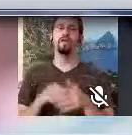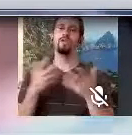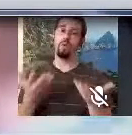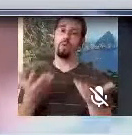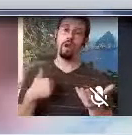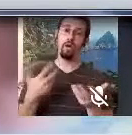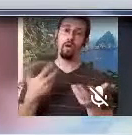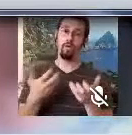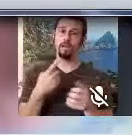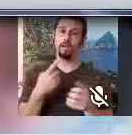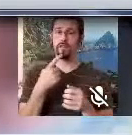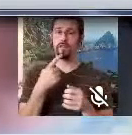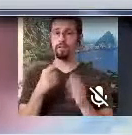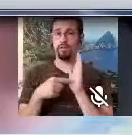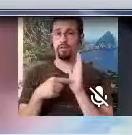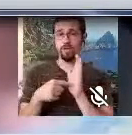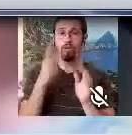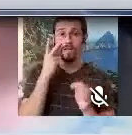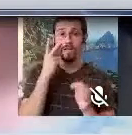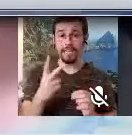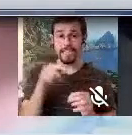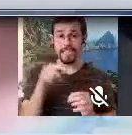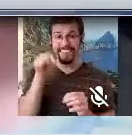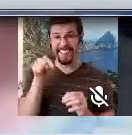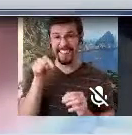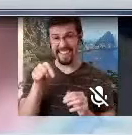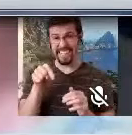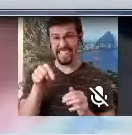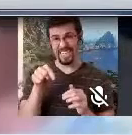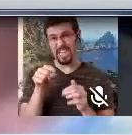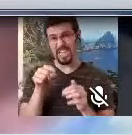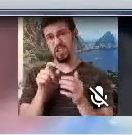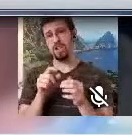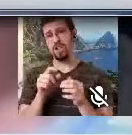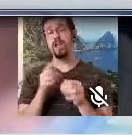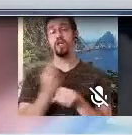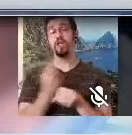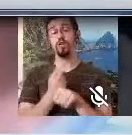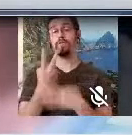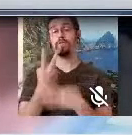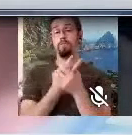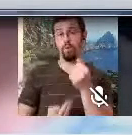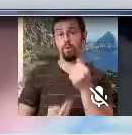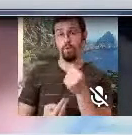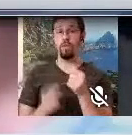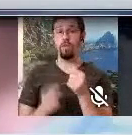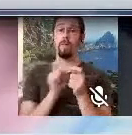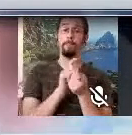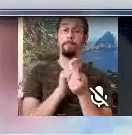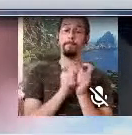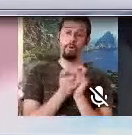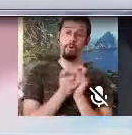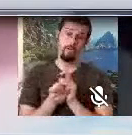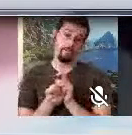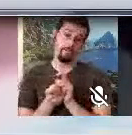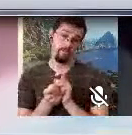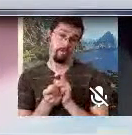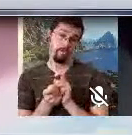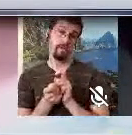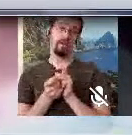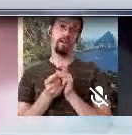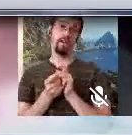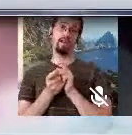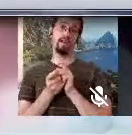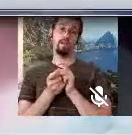see in this piece of the score that he uses both the modified staves with